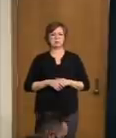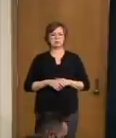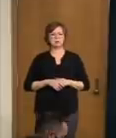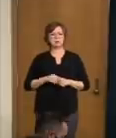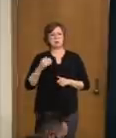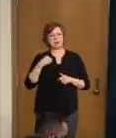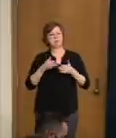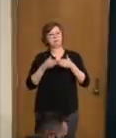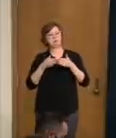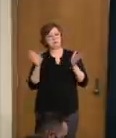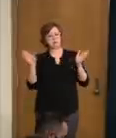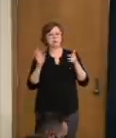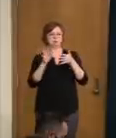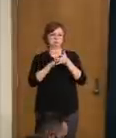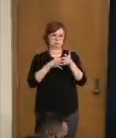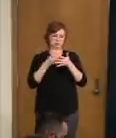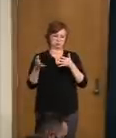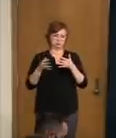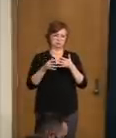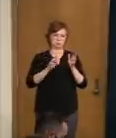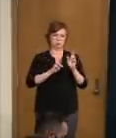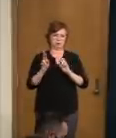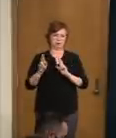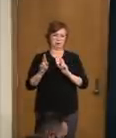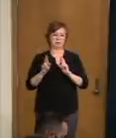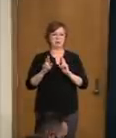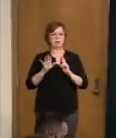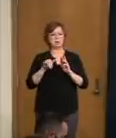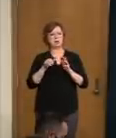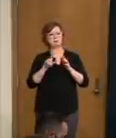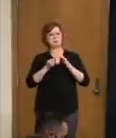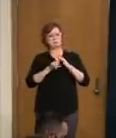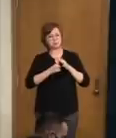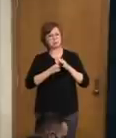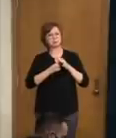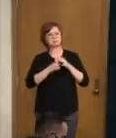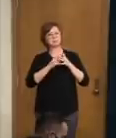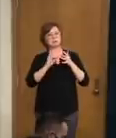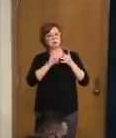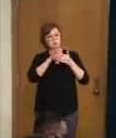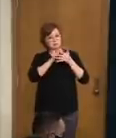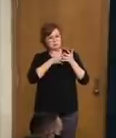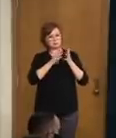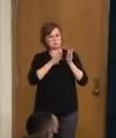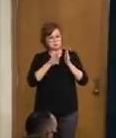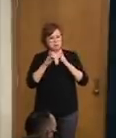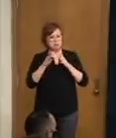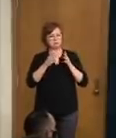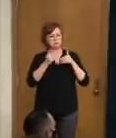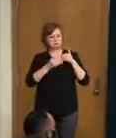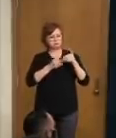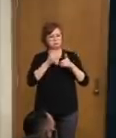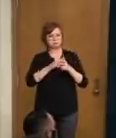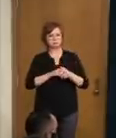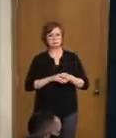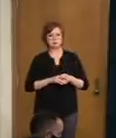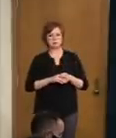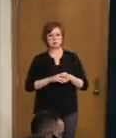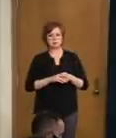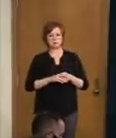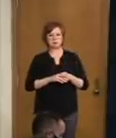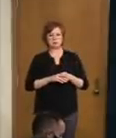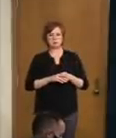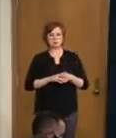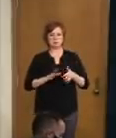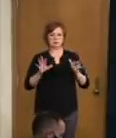So we have that, and that is guiding our work. I will also say, though, that we want to be ready because